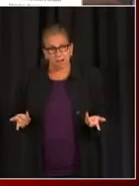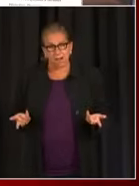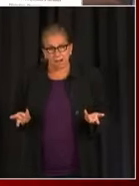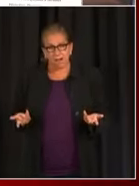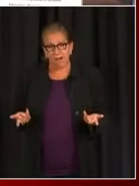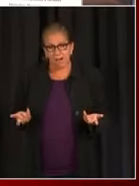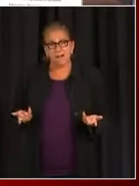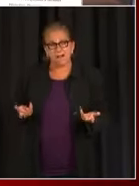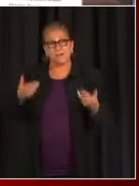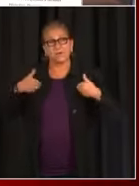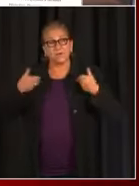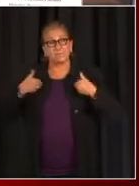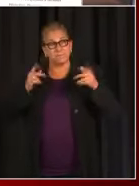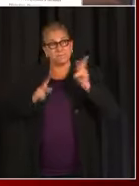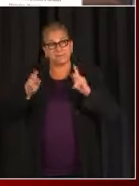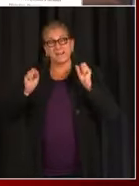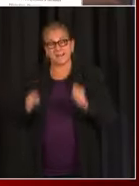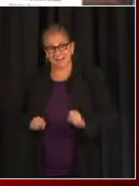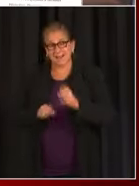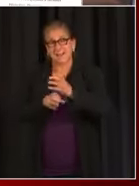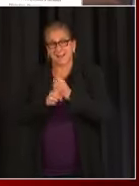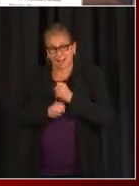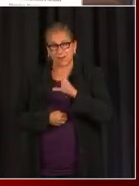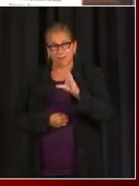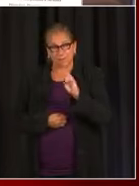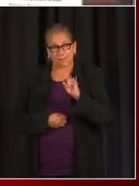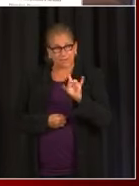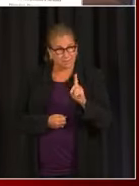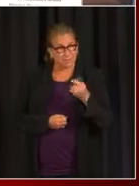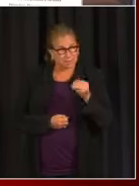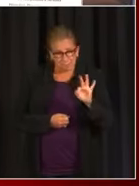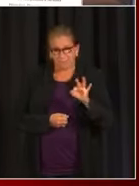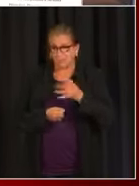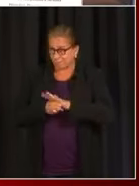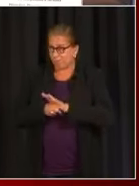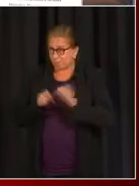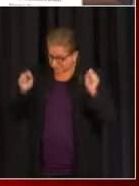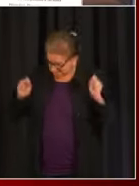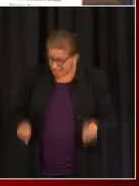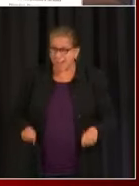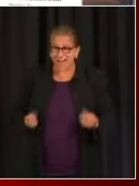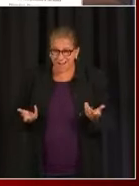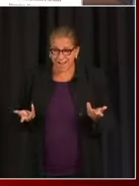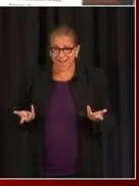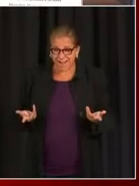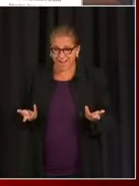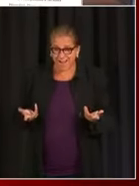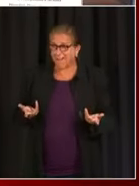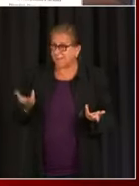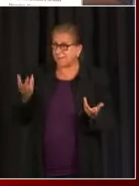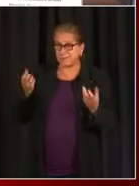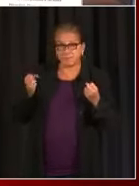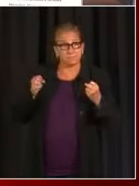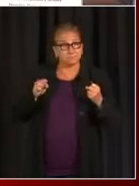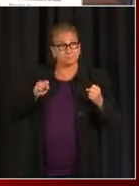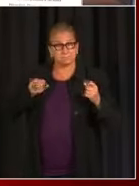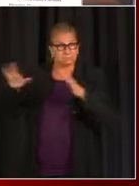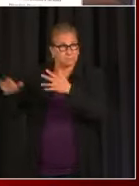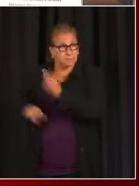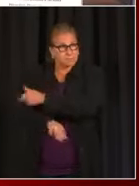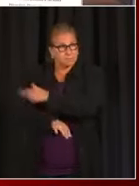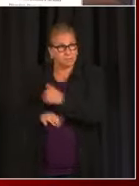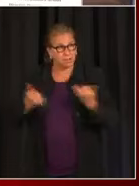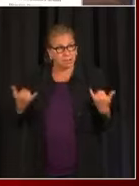get COVID-19. Children can get COVID-19, and children can be hospitalized for